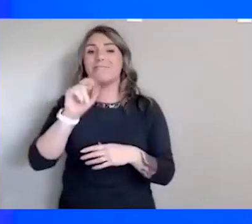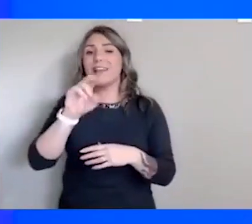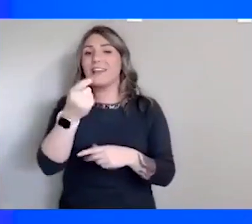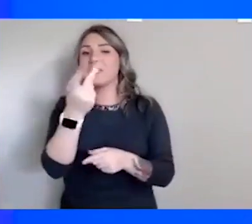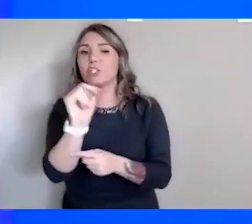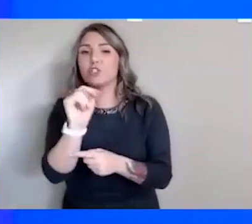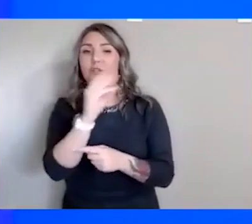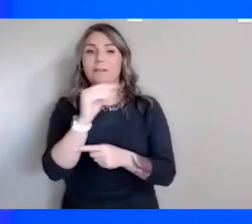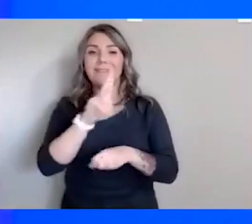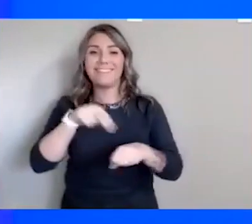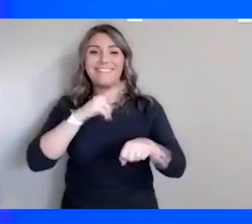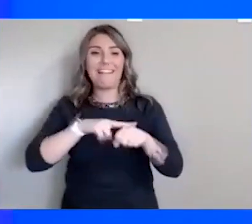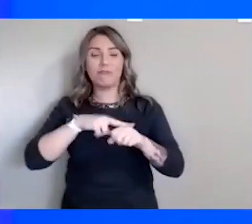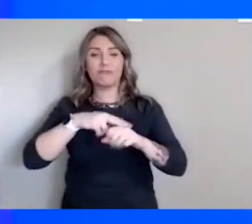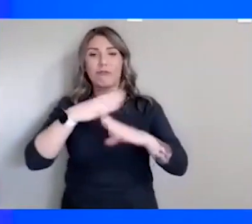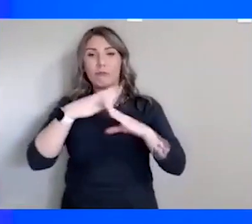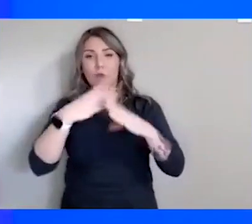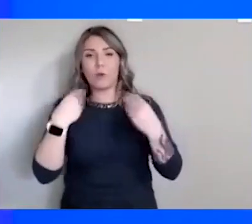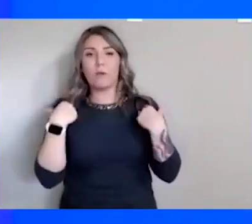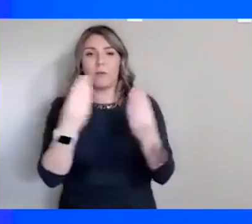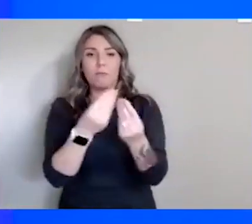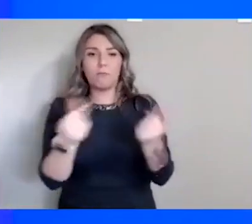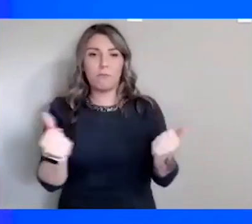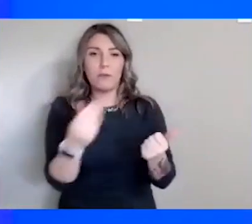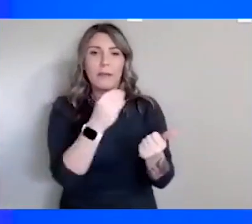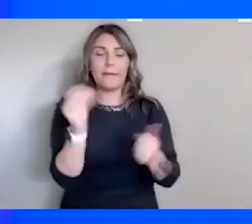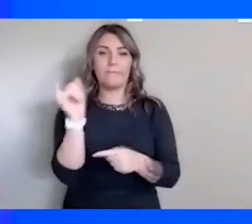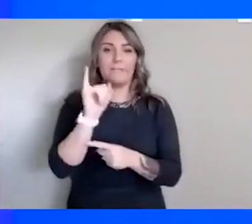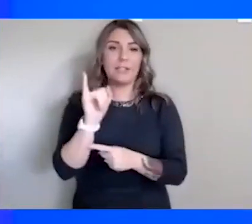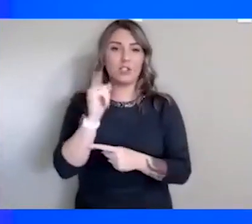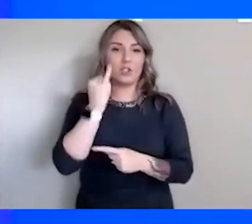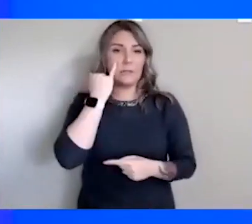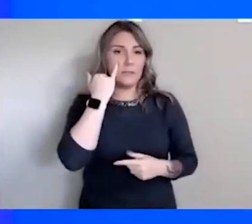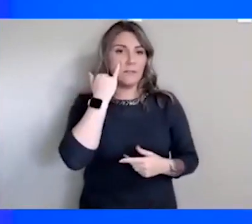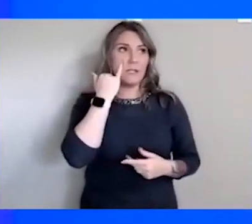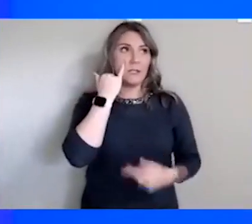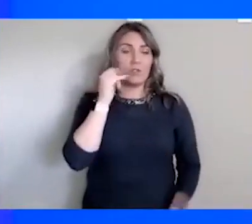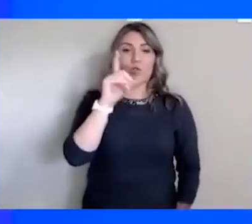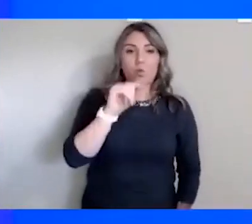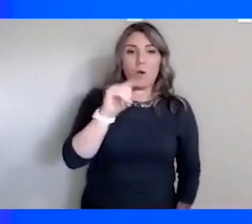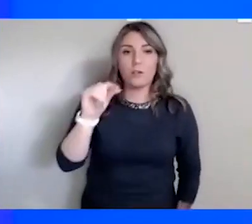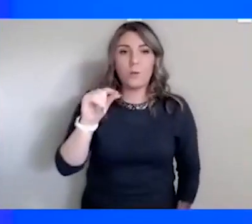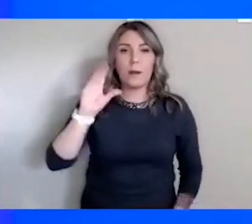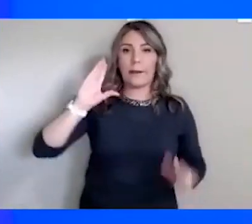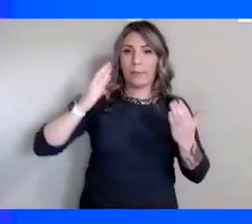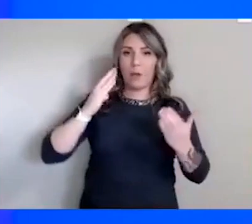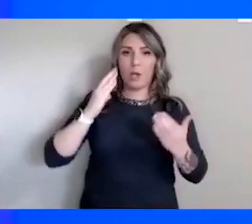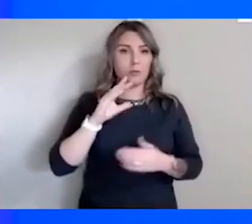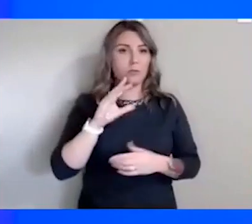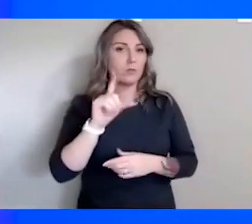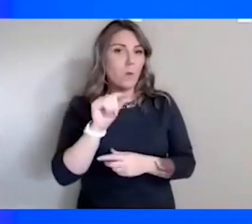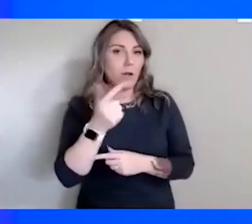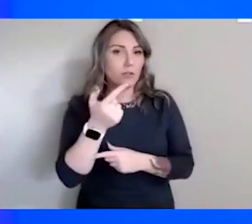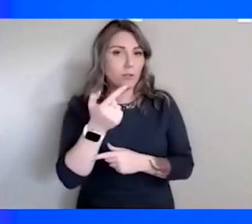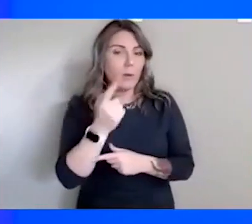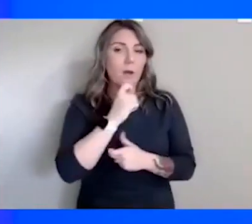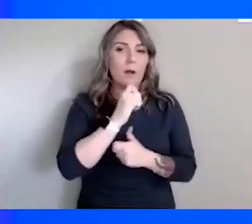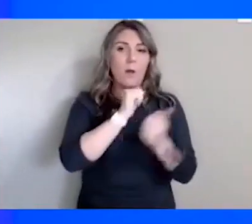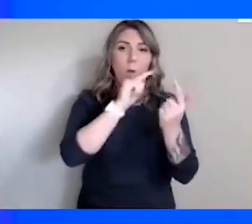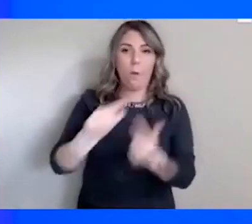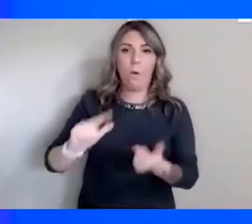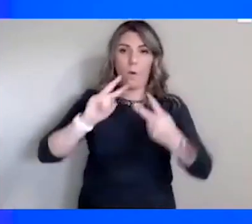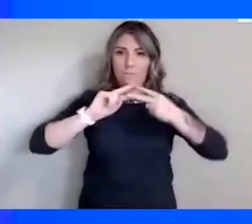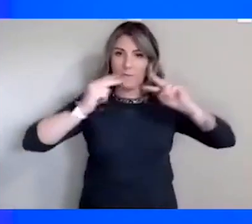natural immunity with infection, especially if you were infected, say, in 2020 compared to now, with all these circulating variants, you